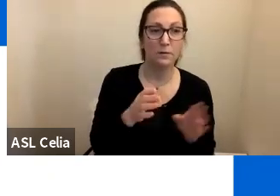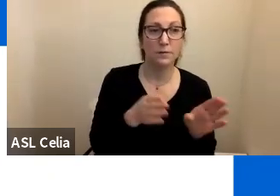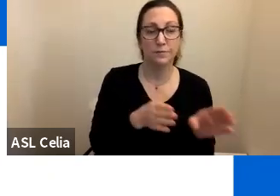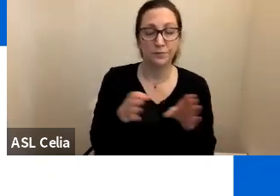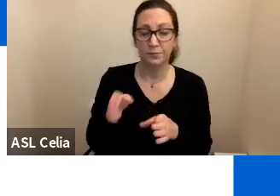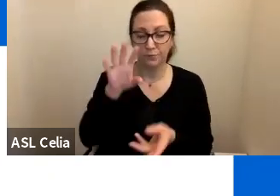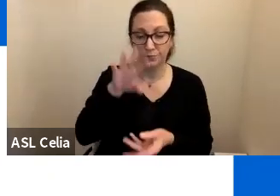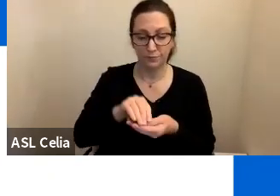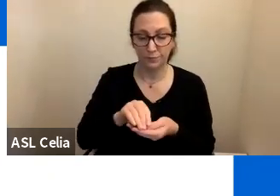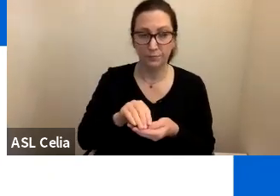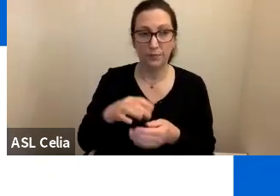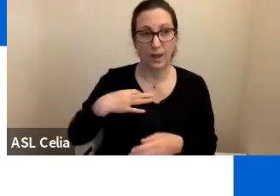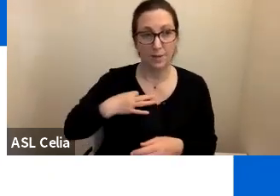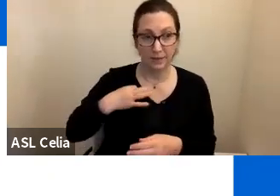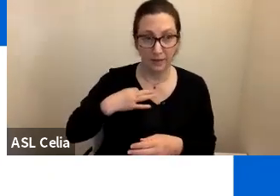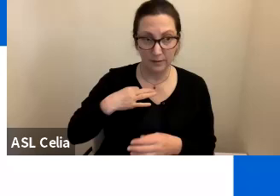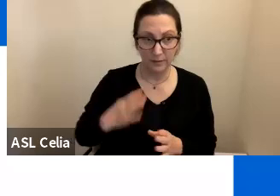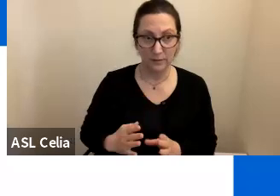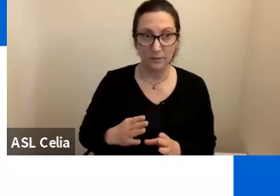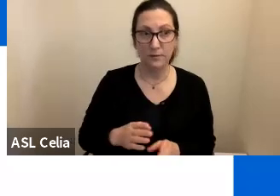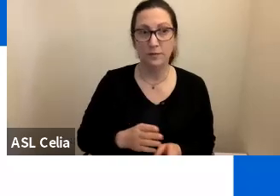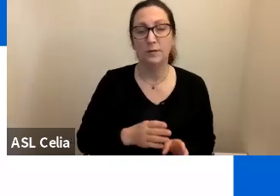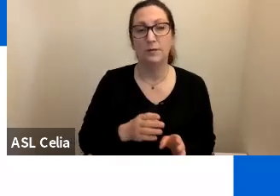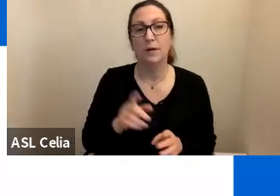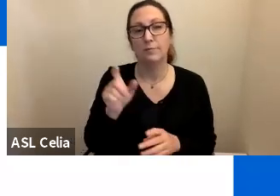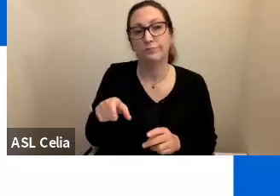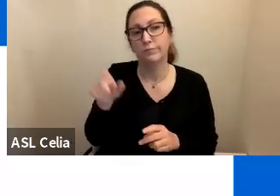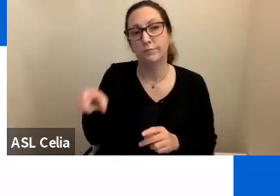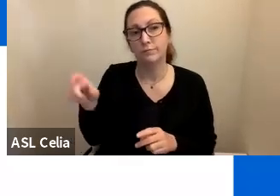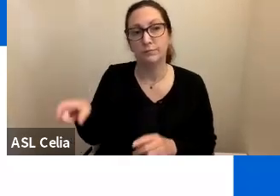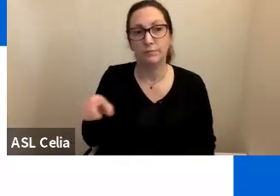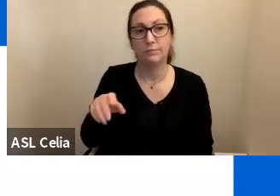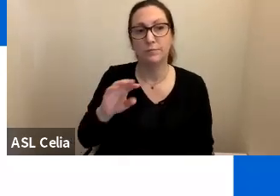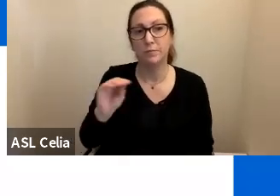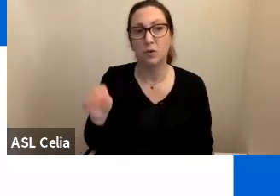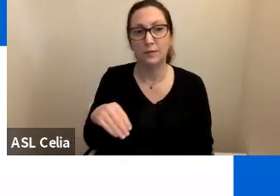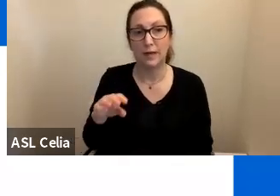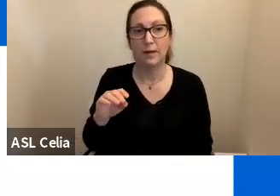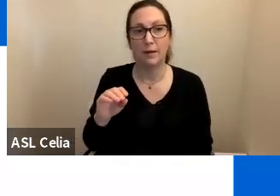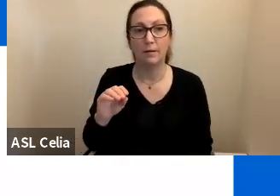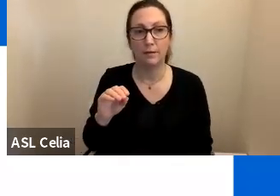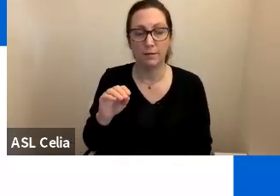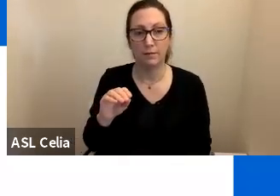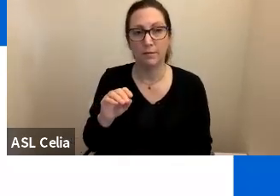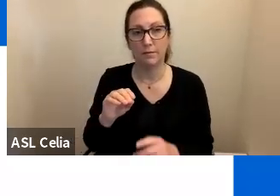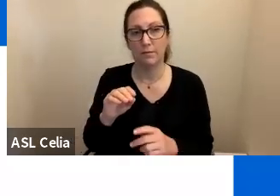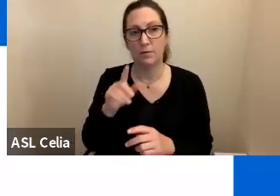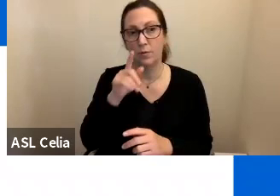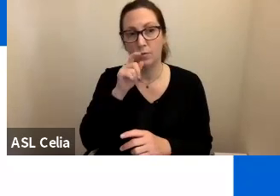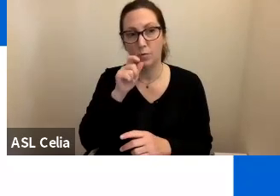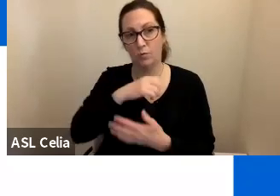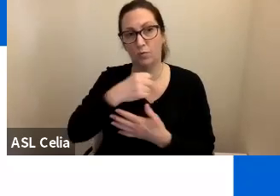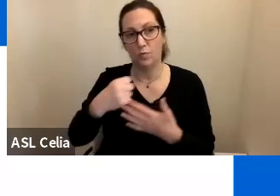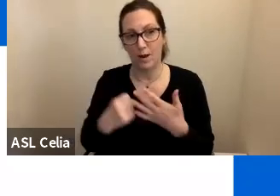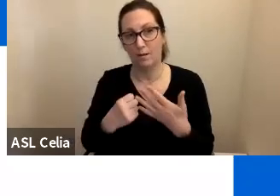total number of applicants, followed by the percentage of those applicants that ranked BLS